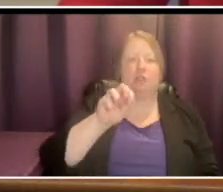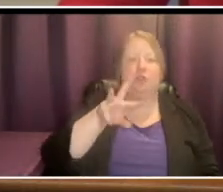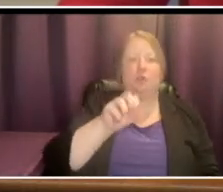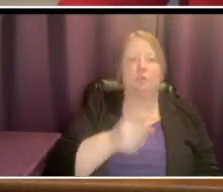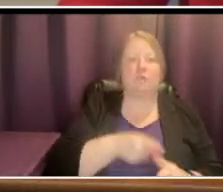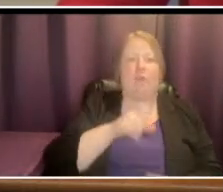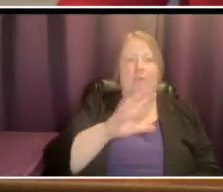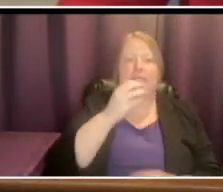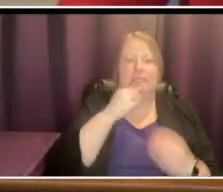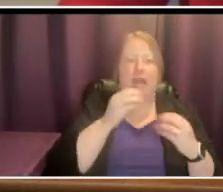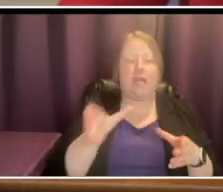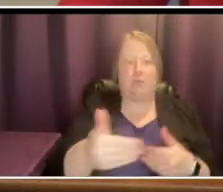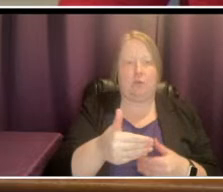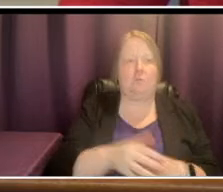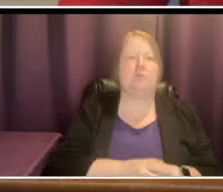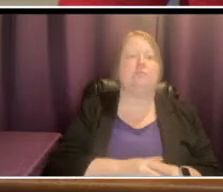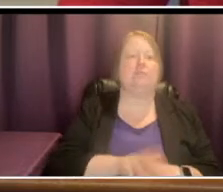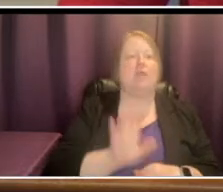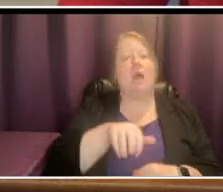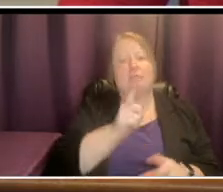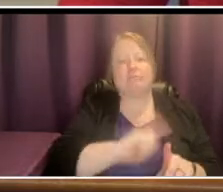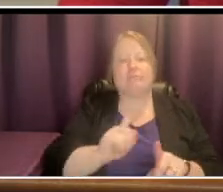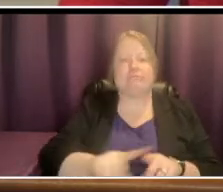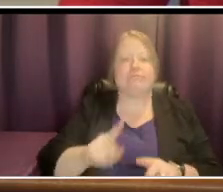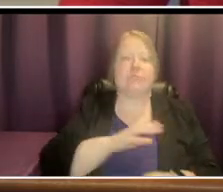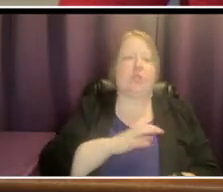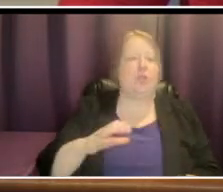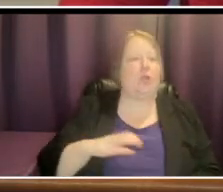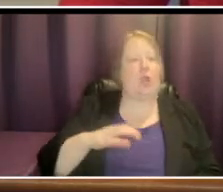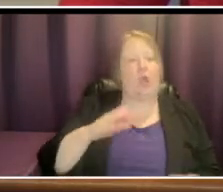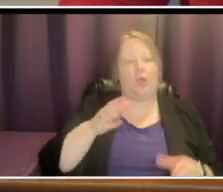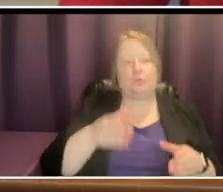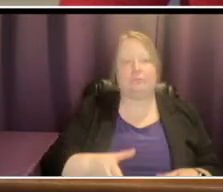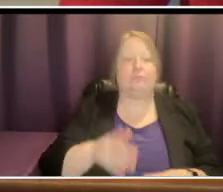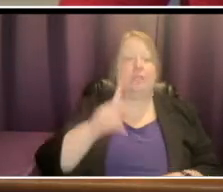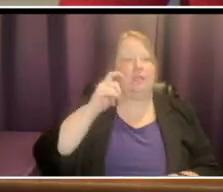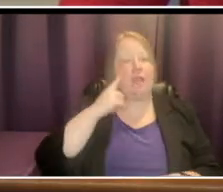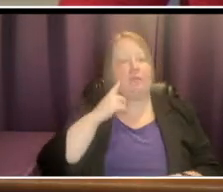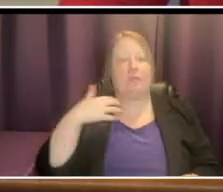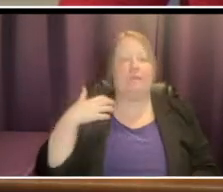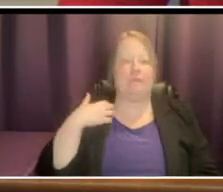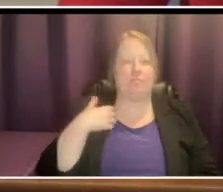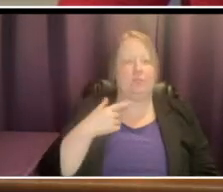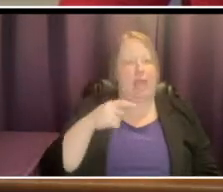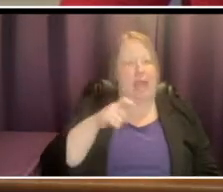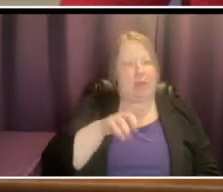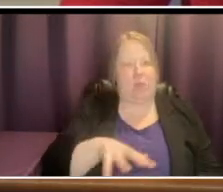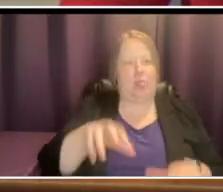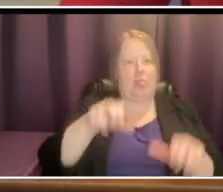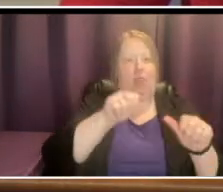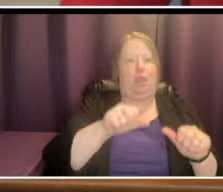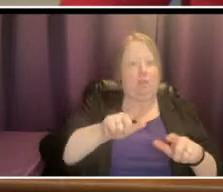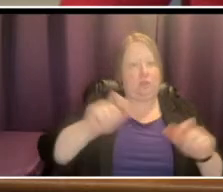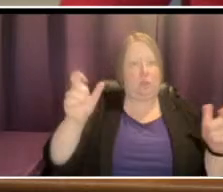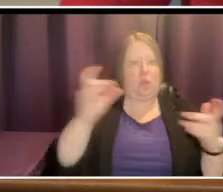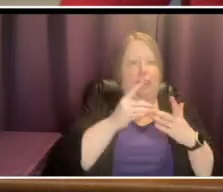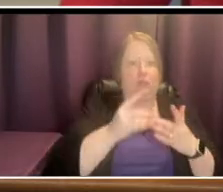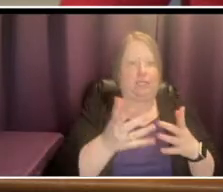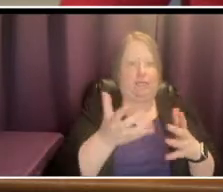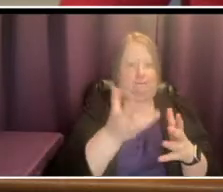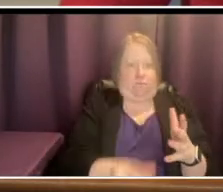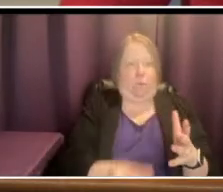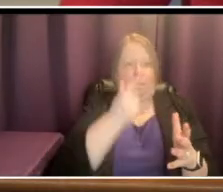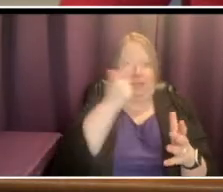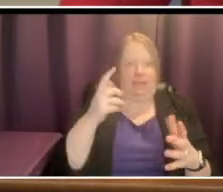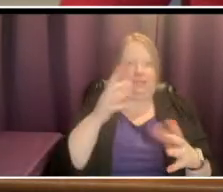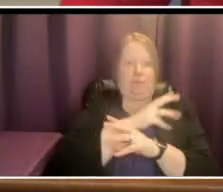officials stepped into the gigantic leadership void created by the president's chilling and studied passivity that day. What